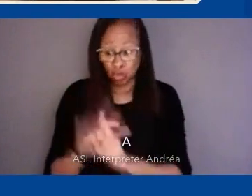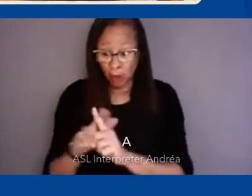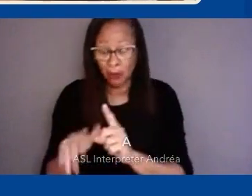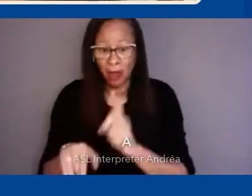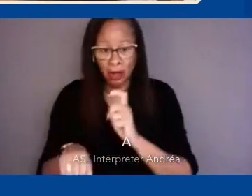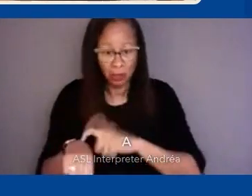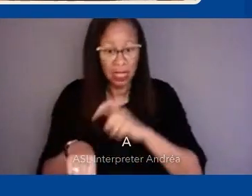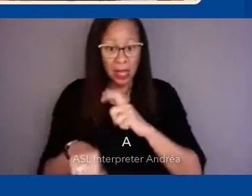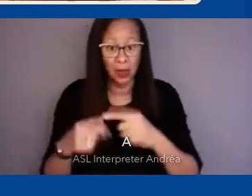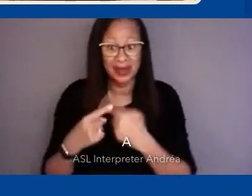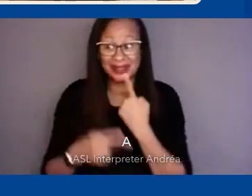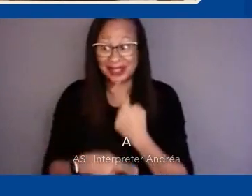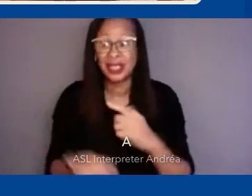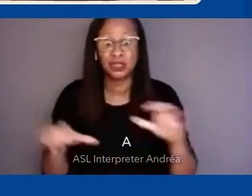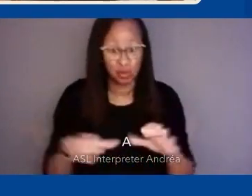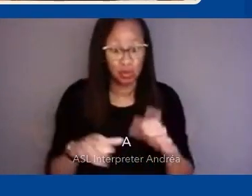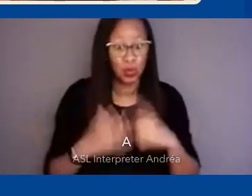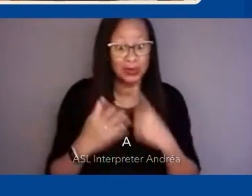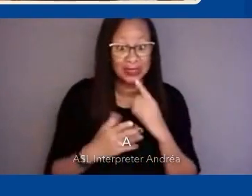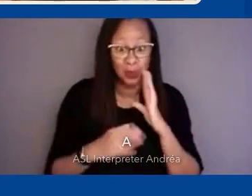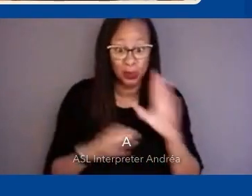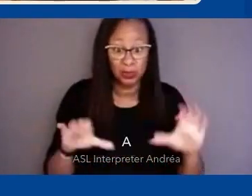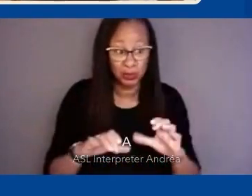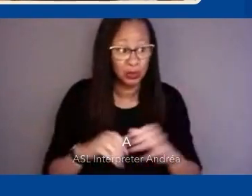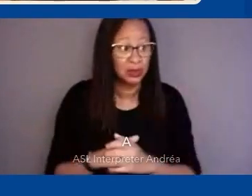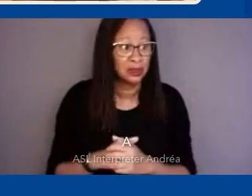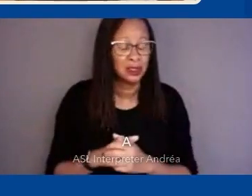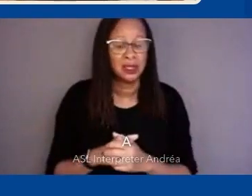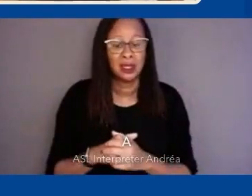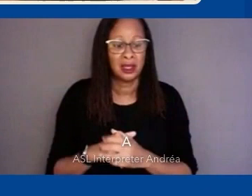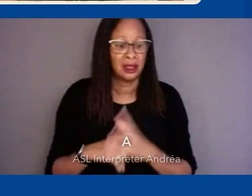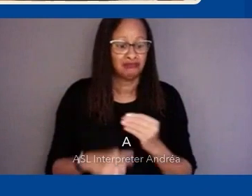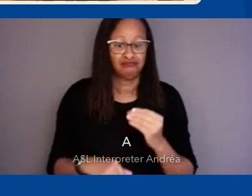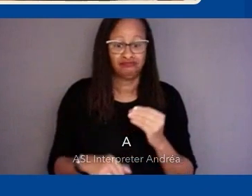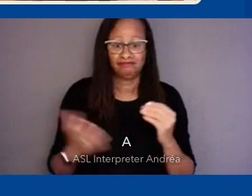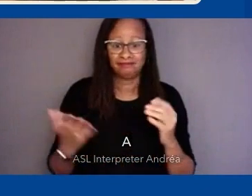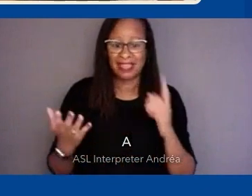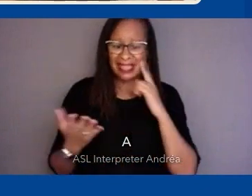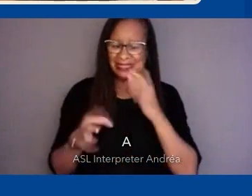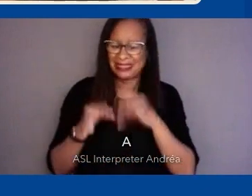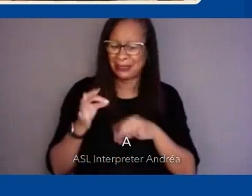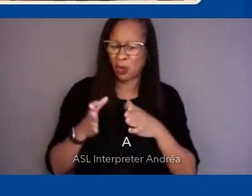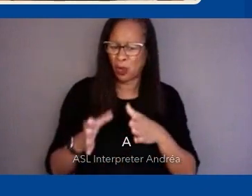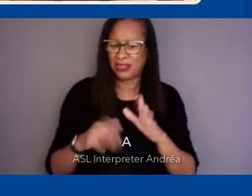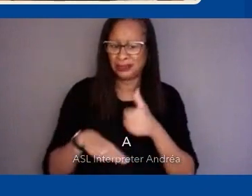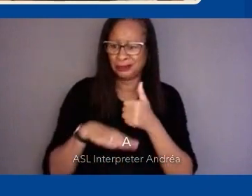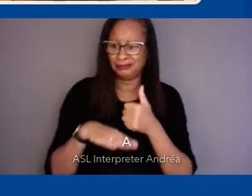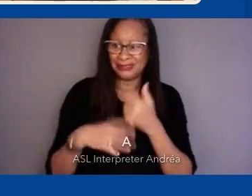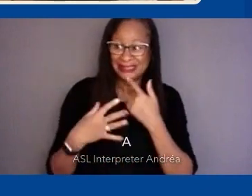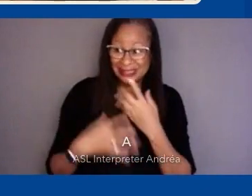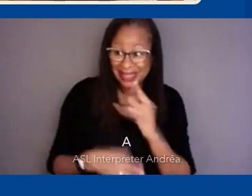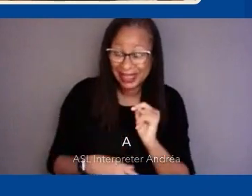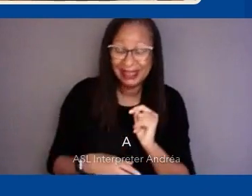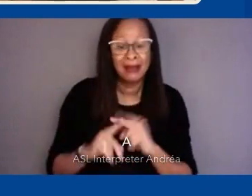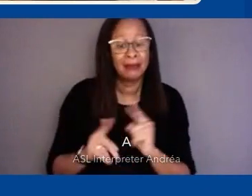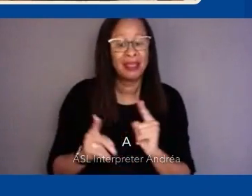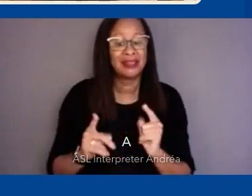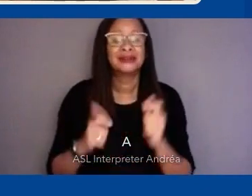what we say we're going to do. I think that's kind of a simple way to put it, but that's, you know, one of the